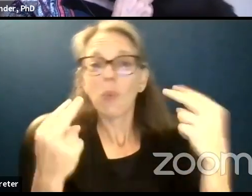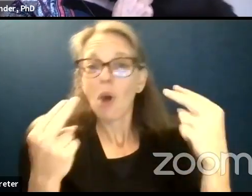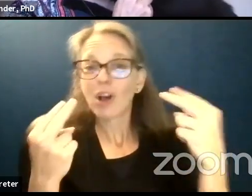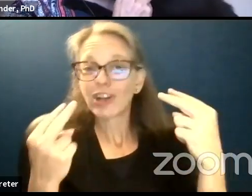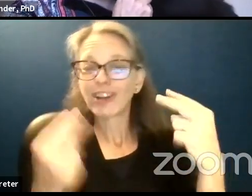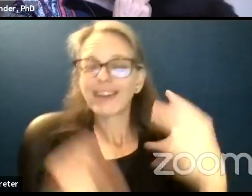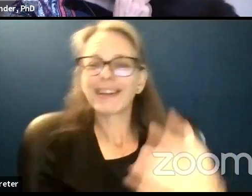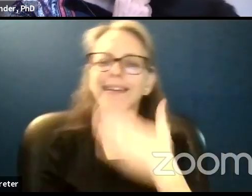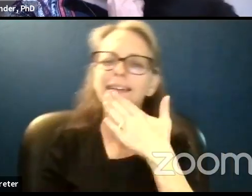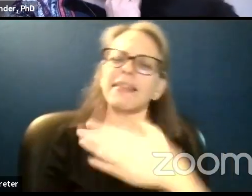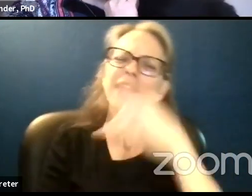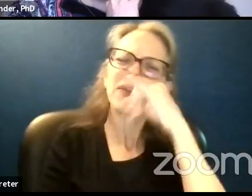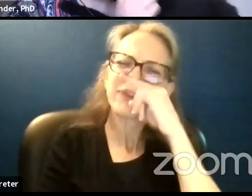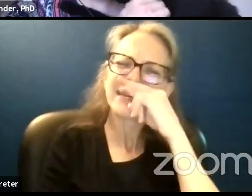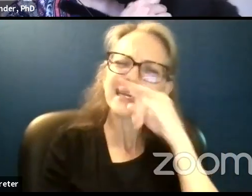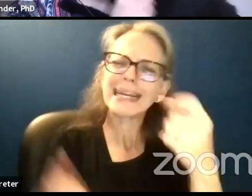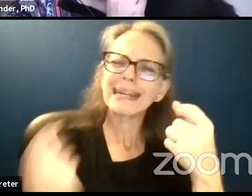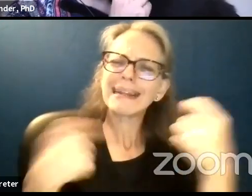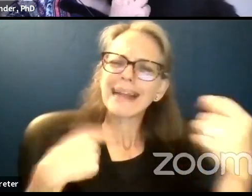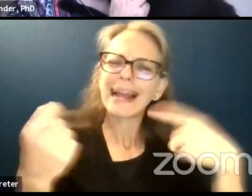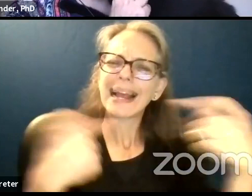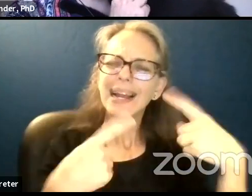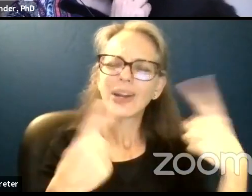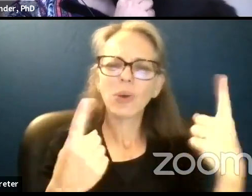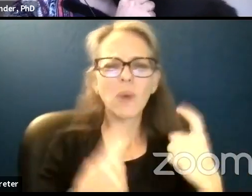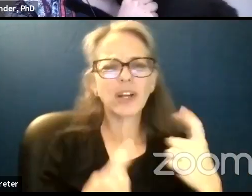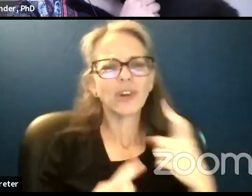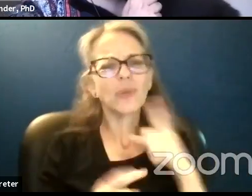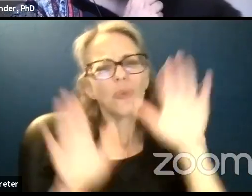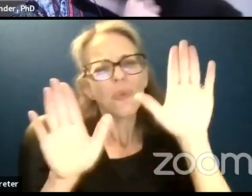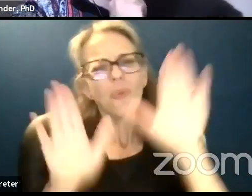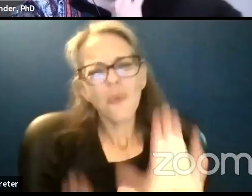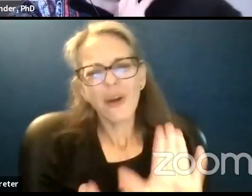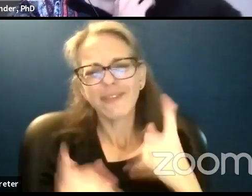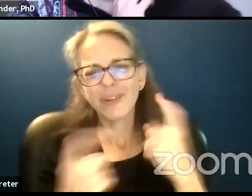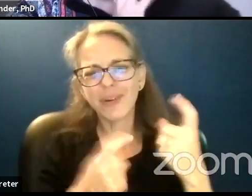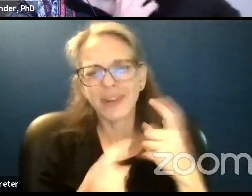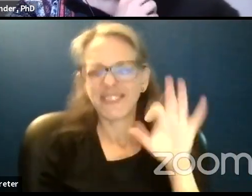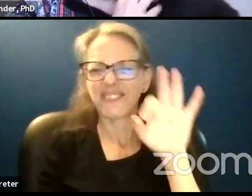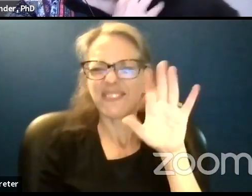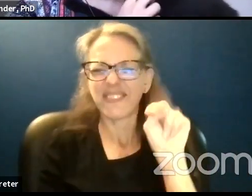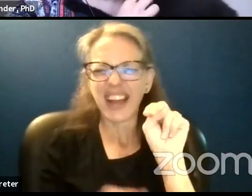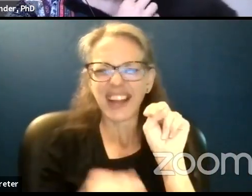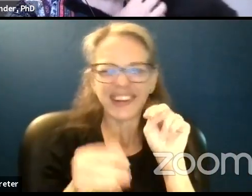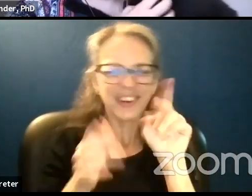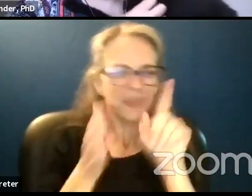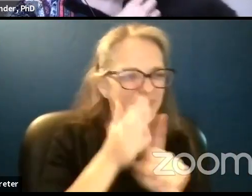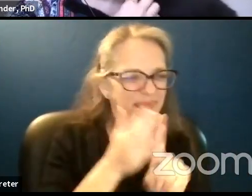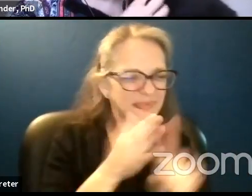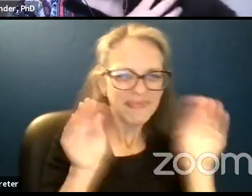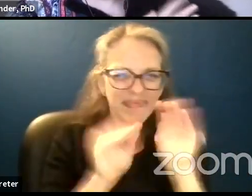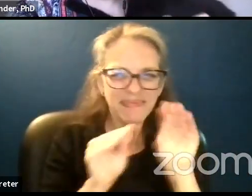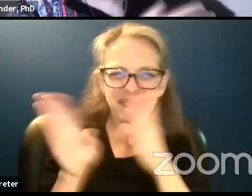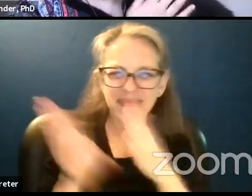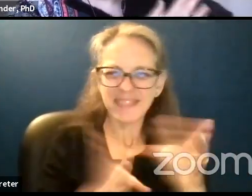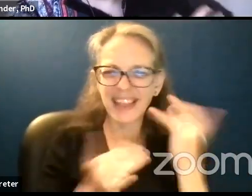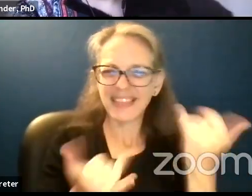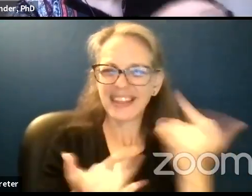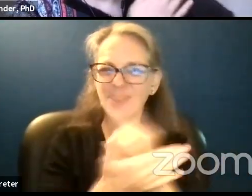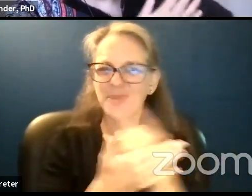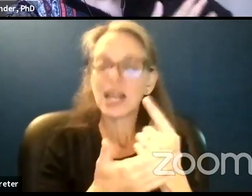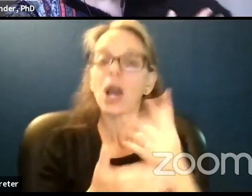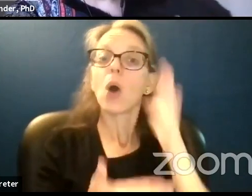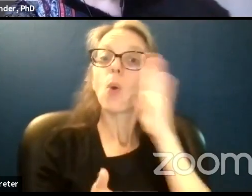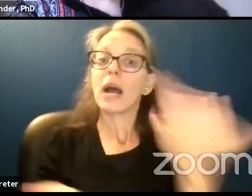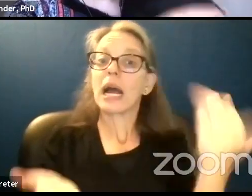the kids who sent in questions. We got so many great questions. It was really fun to put together this show this week. So we will be